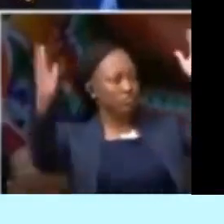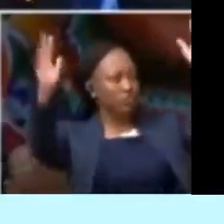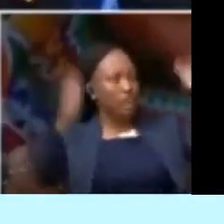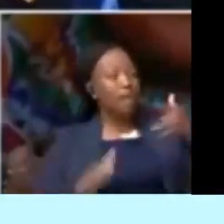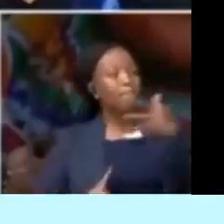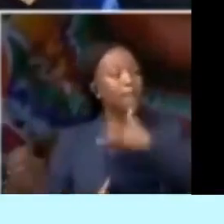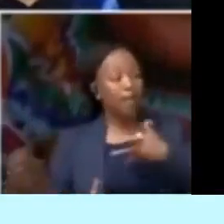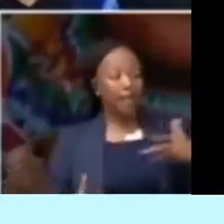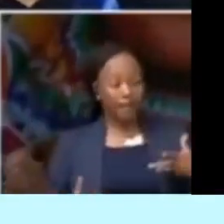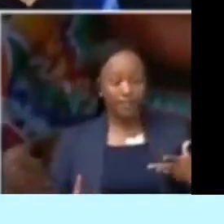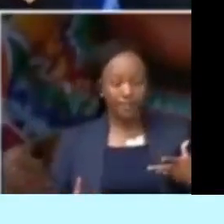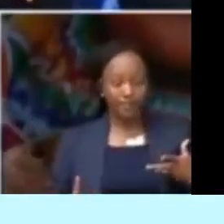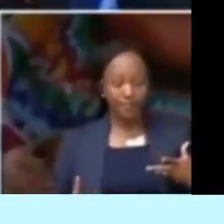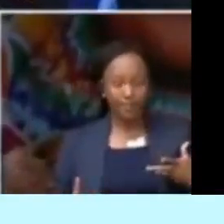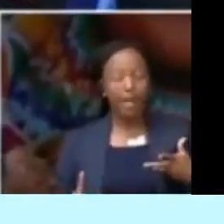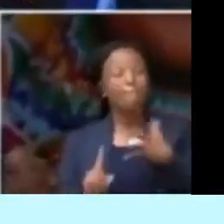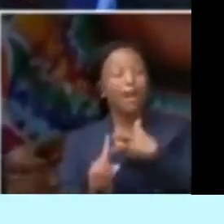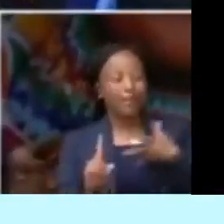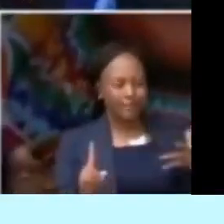Mama,